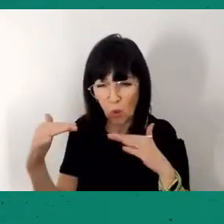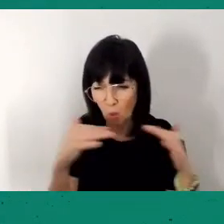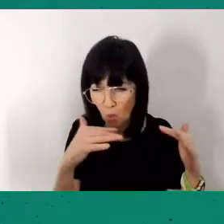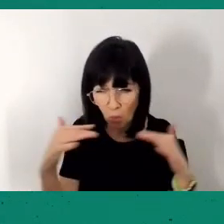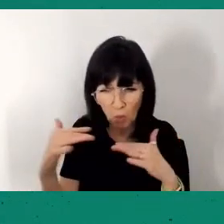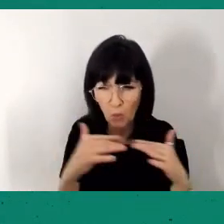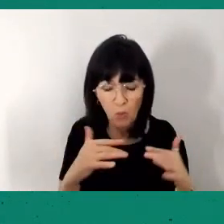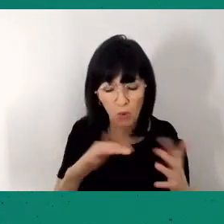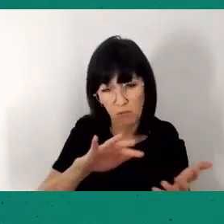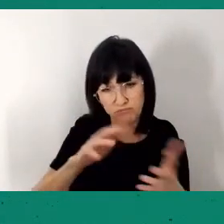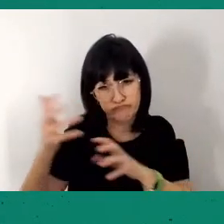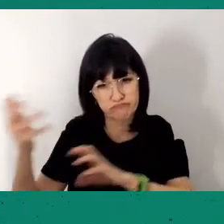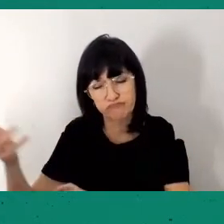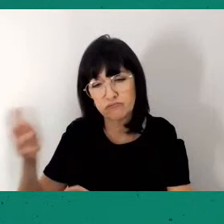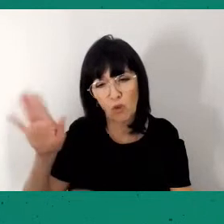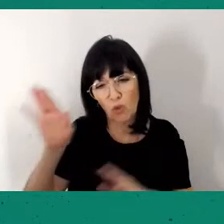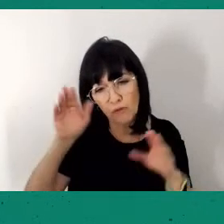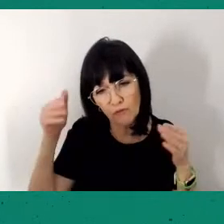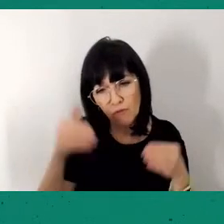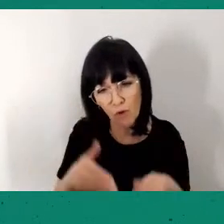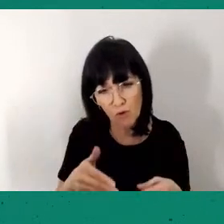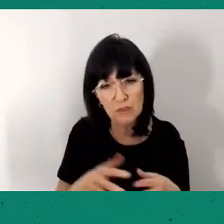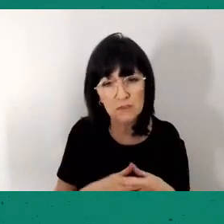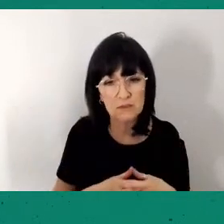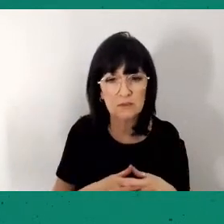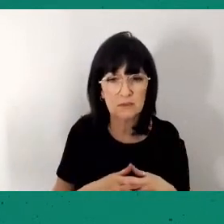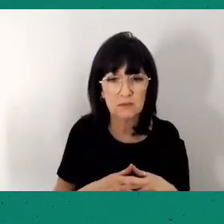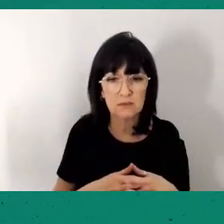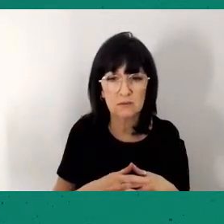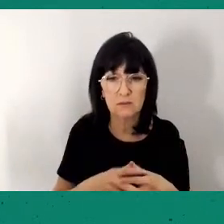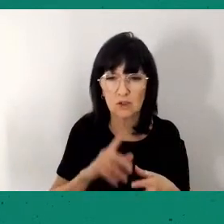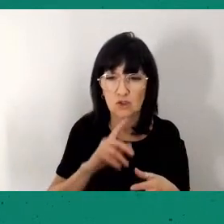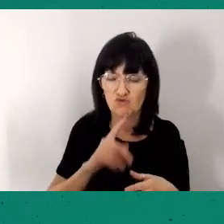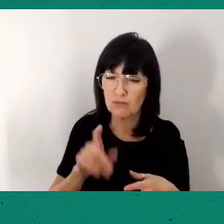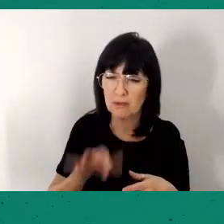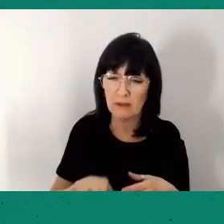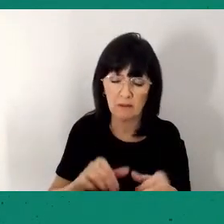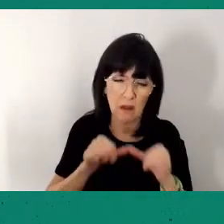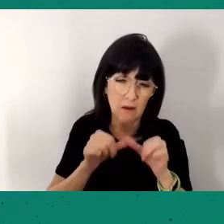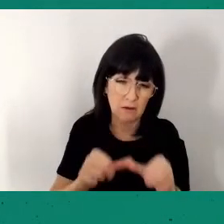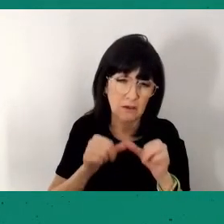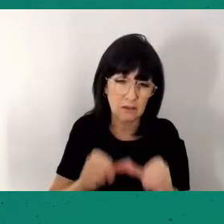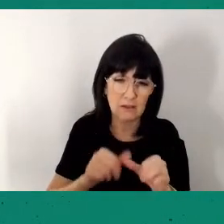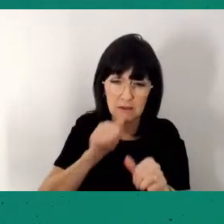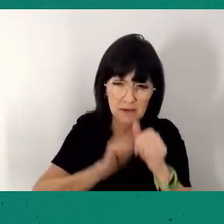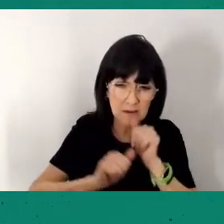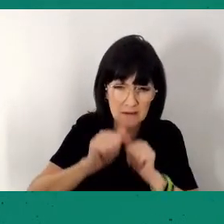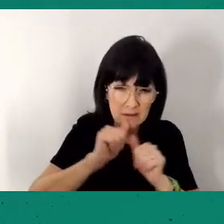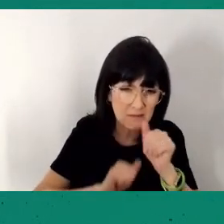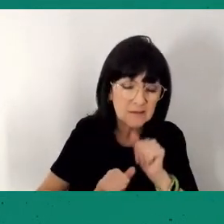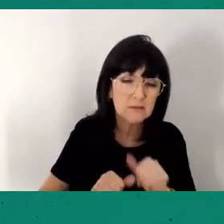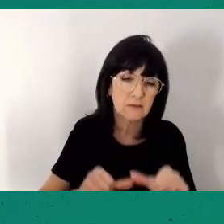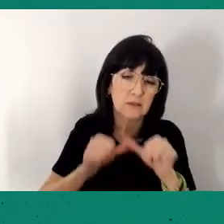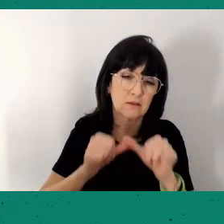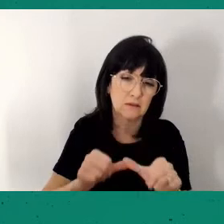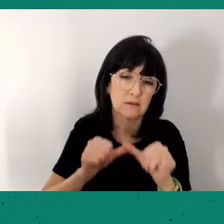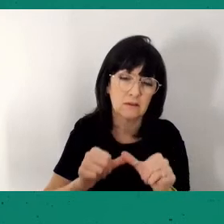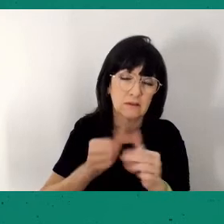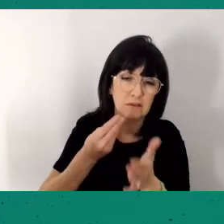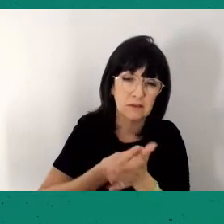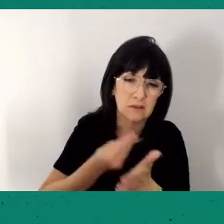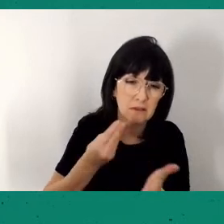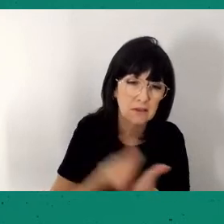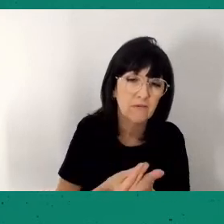still, it took a constant vigilance to keep the funding up, get it distributed,